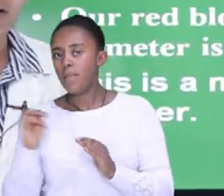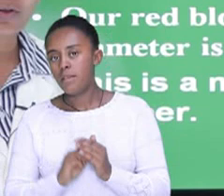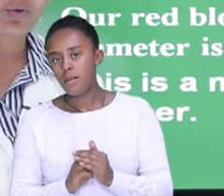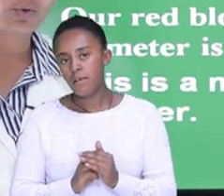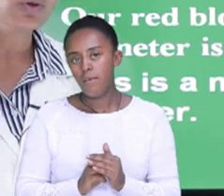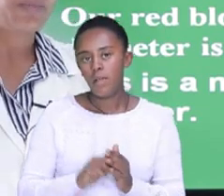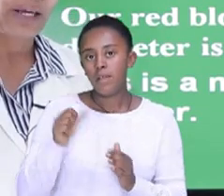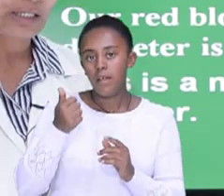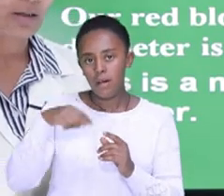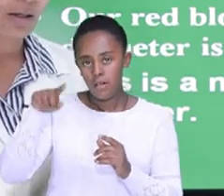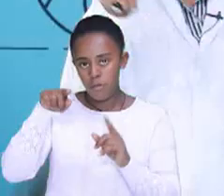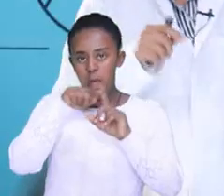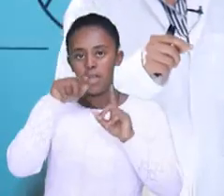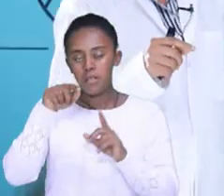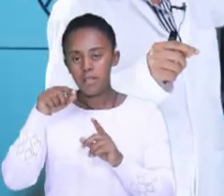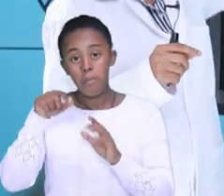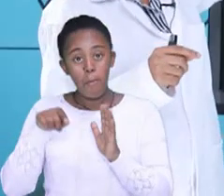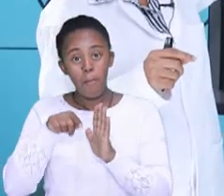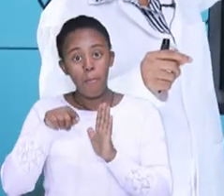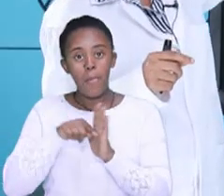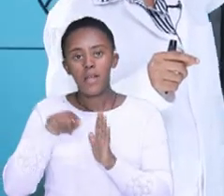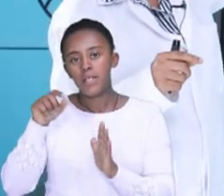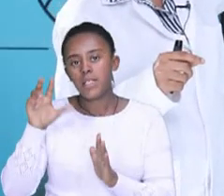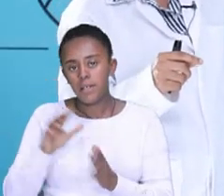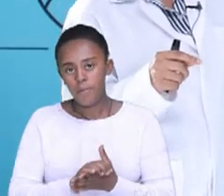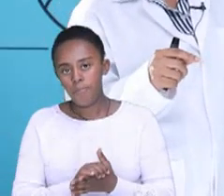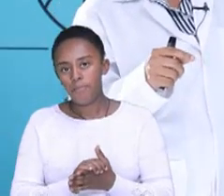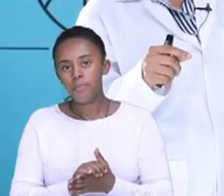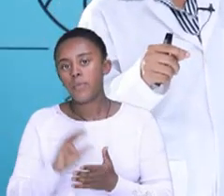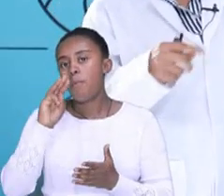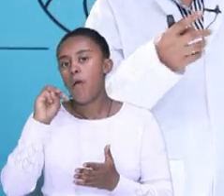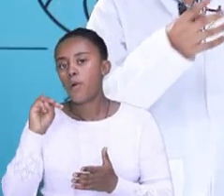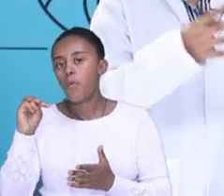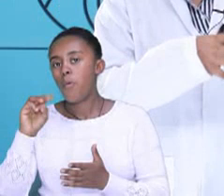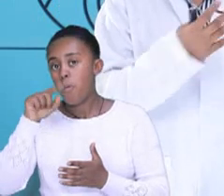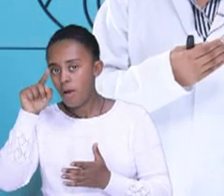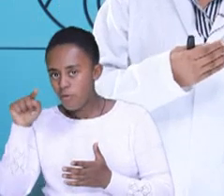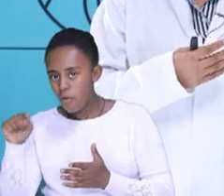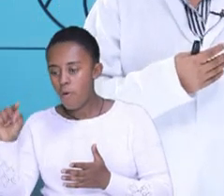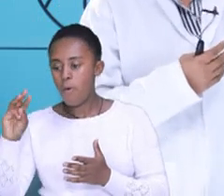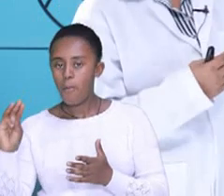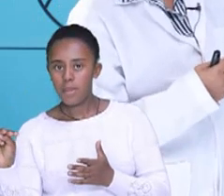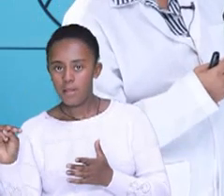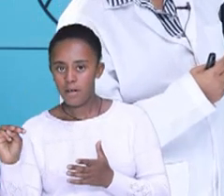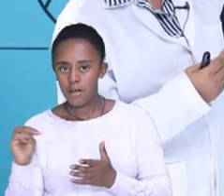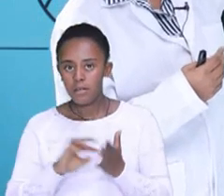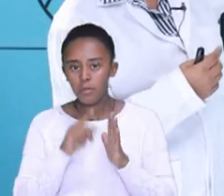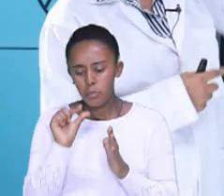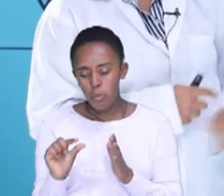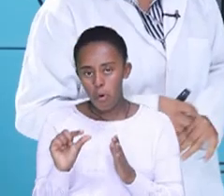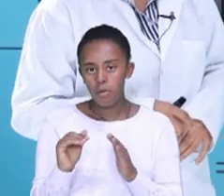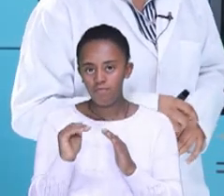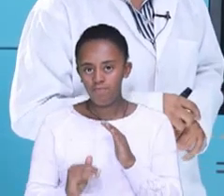as 10 raised to -3. And the second one is micrometer, even a smaller unit than that